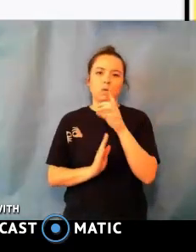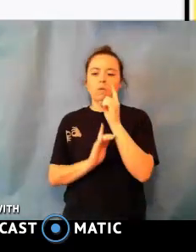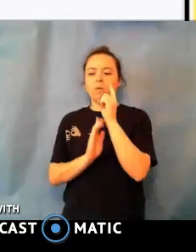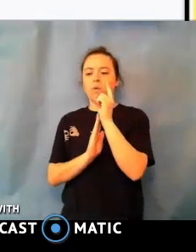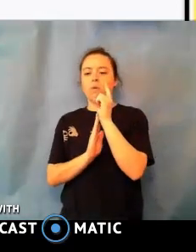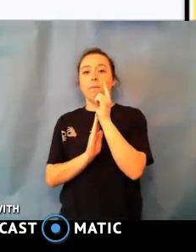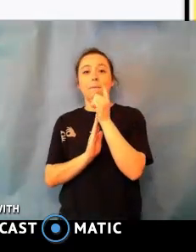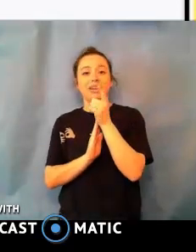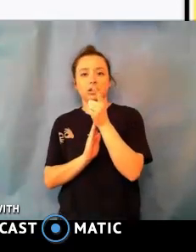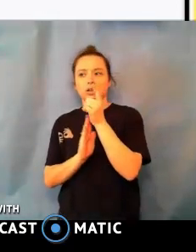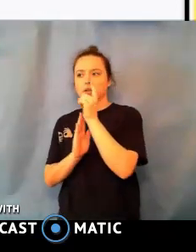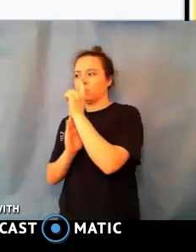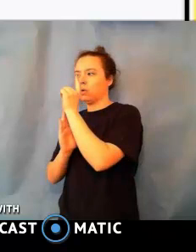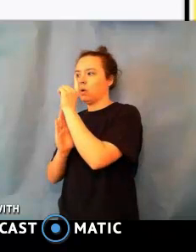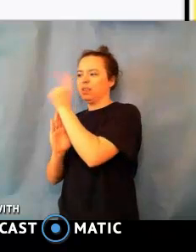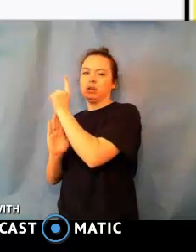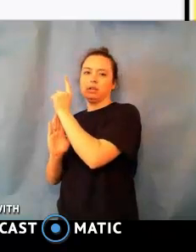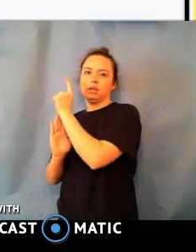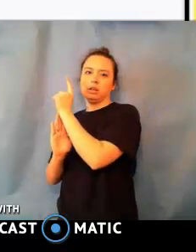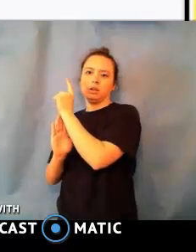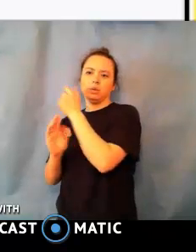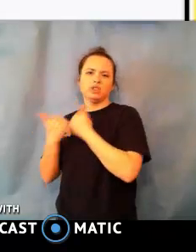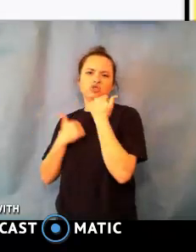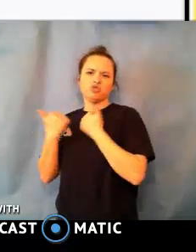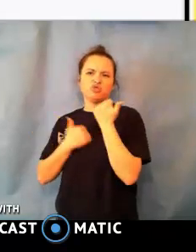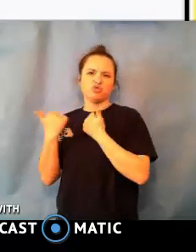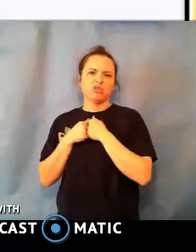fast? Or is it in the middle?